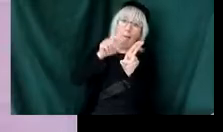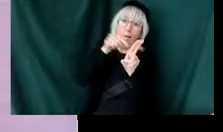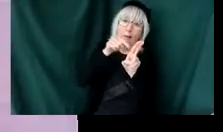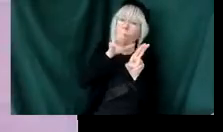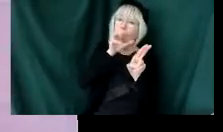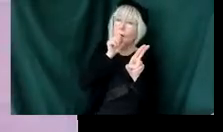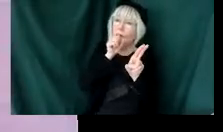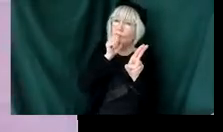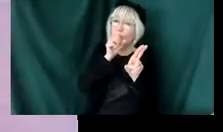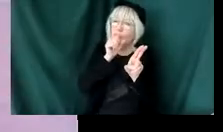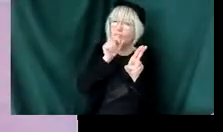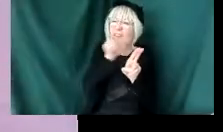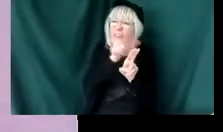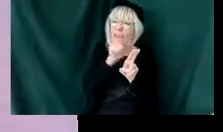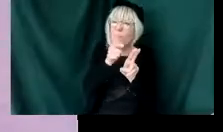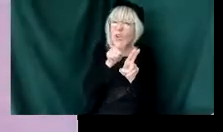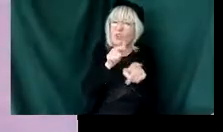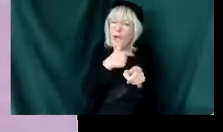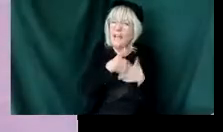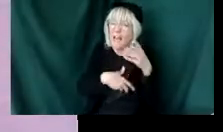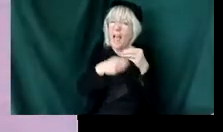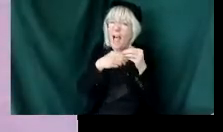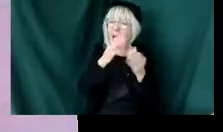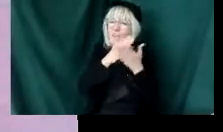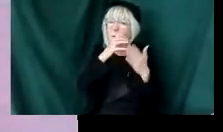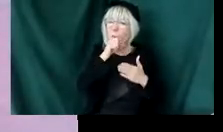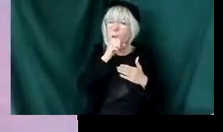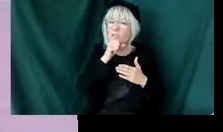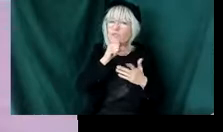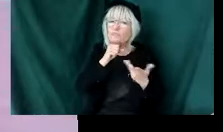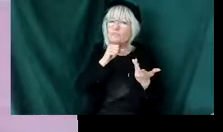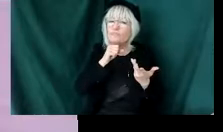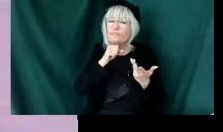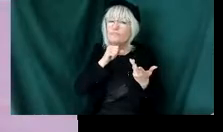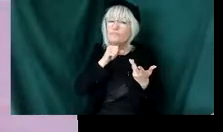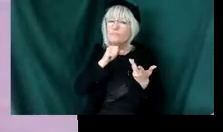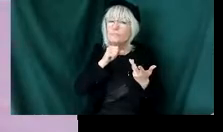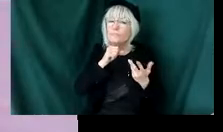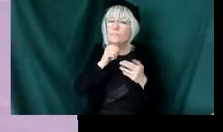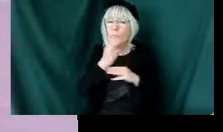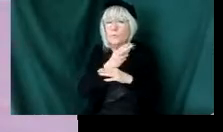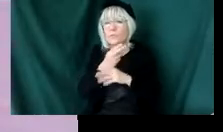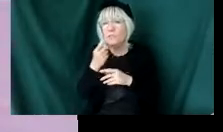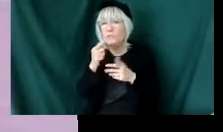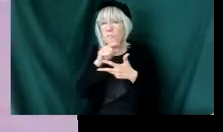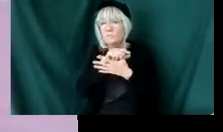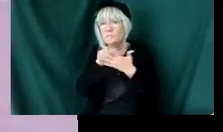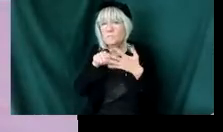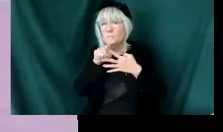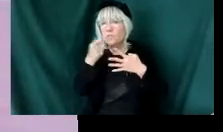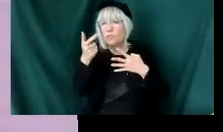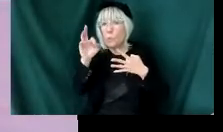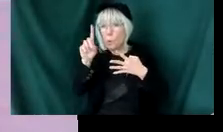yellow. So I might do some orange here in the middle to kind of build up. So I'm using gold, I'm